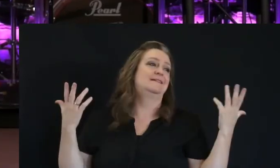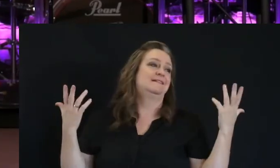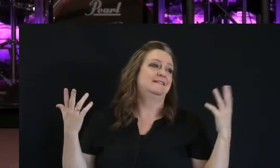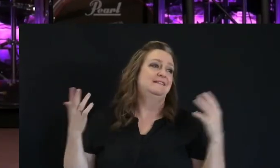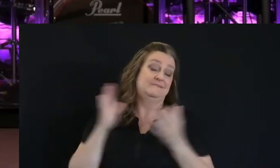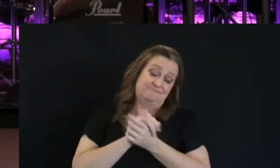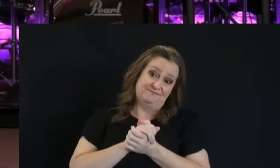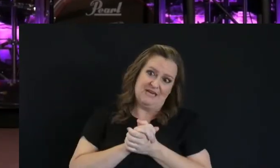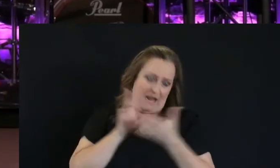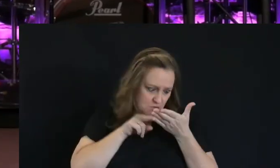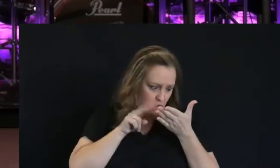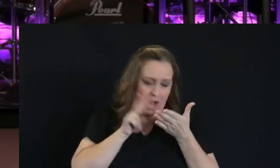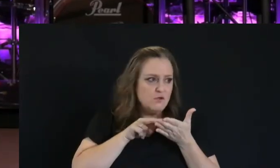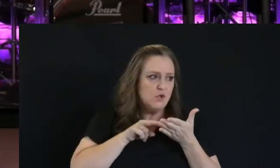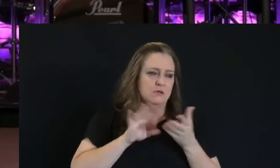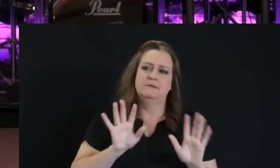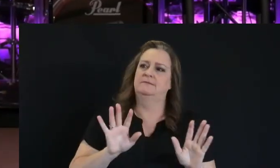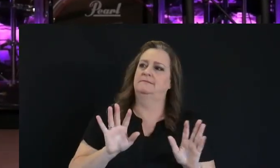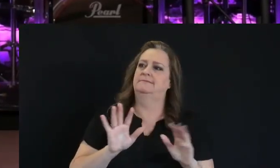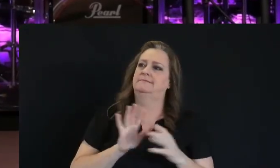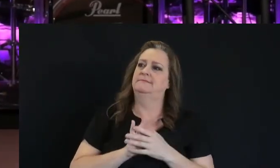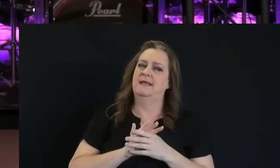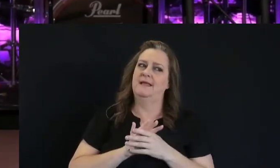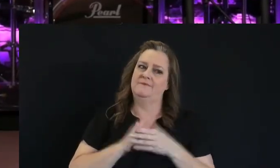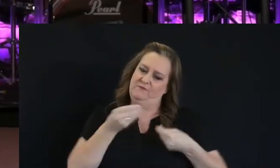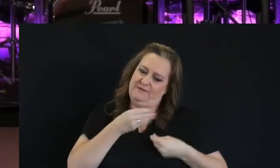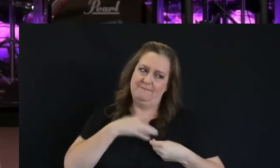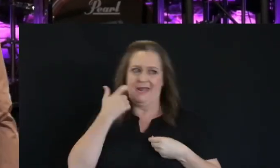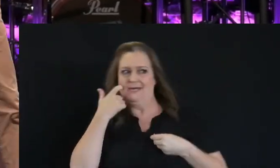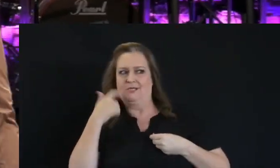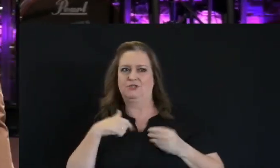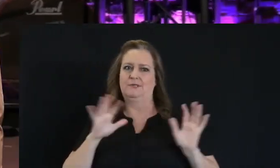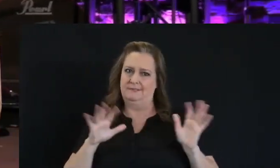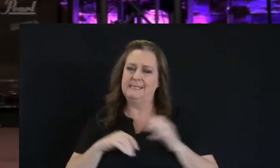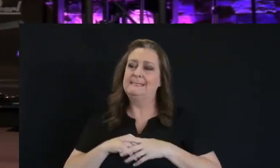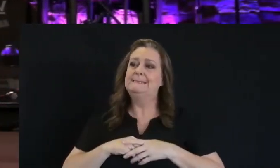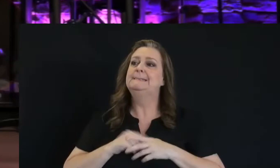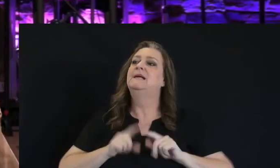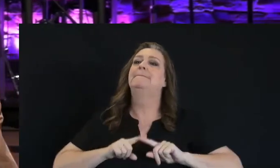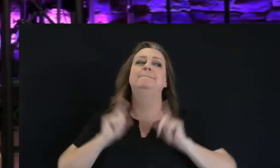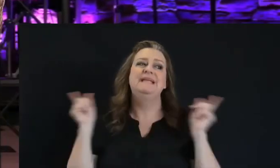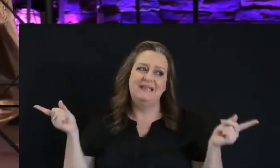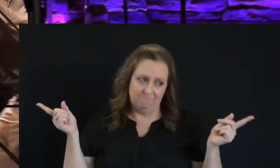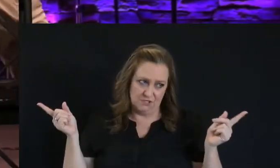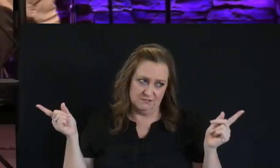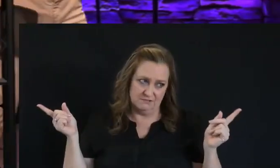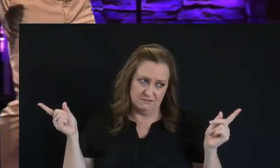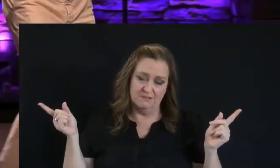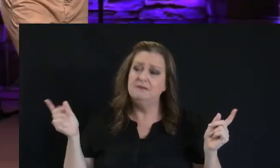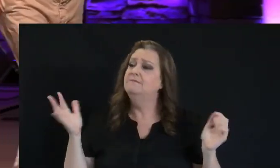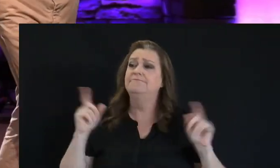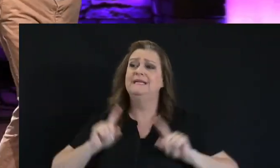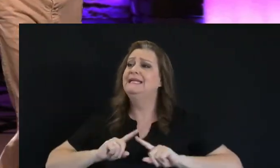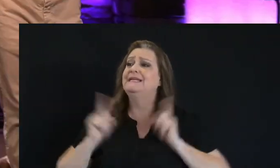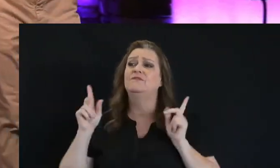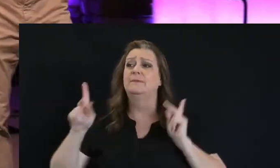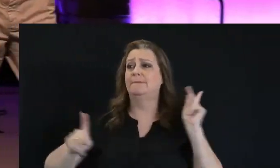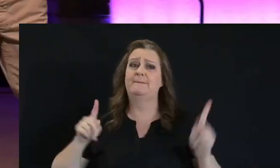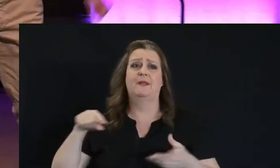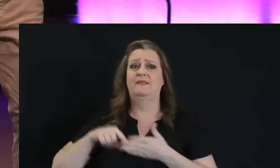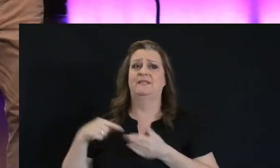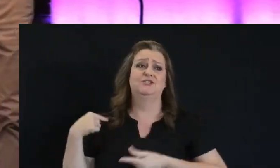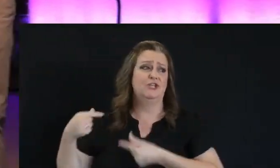look. Got to feed the addiction. Be different. Be a different people in this